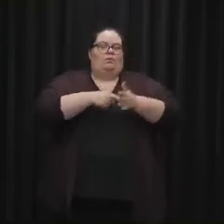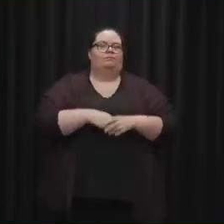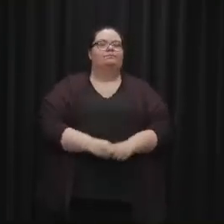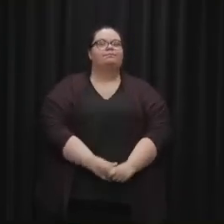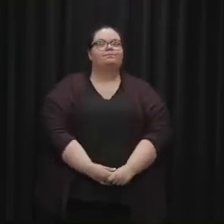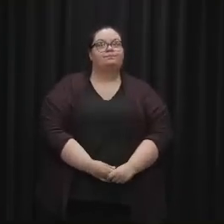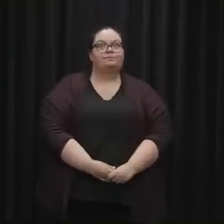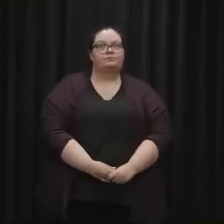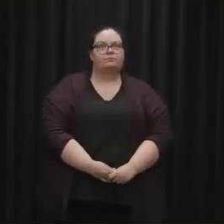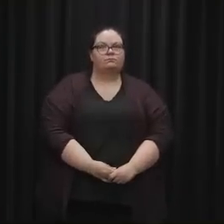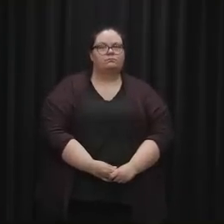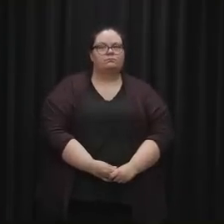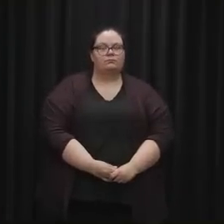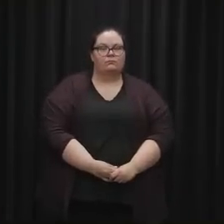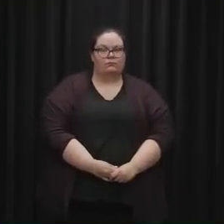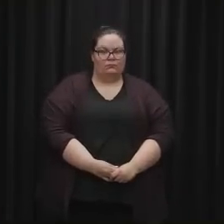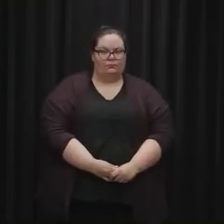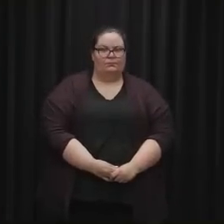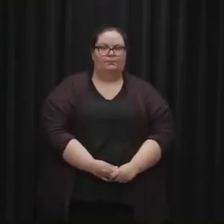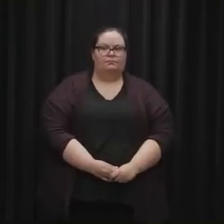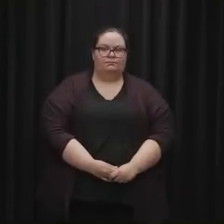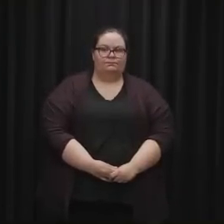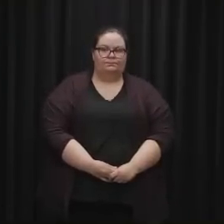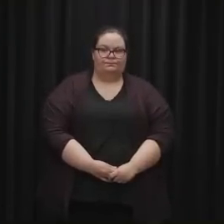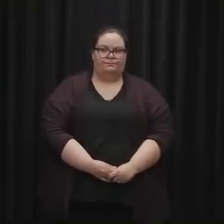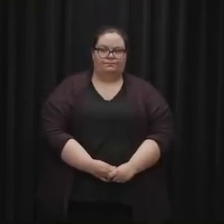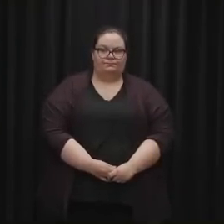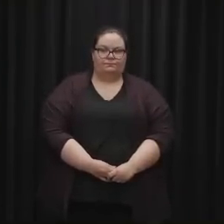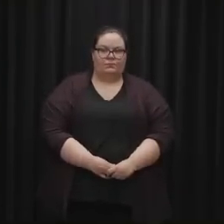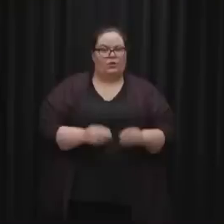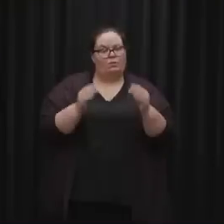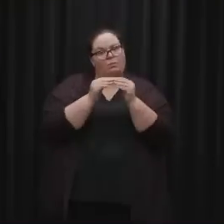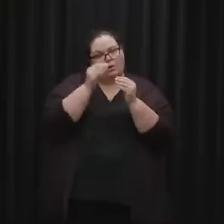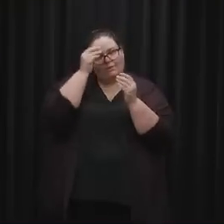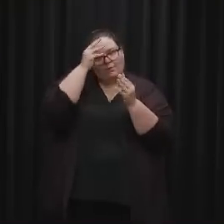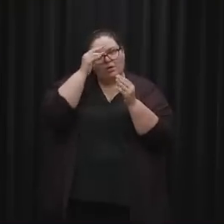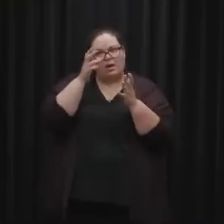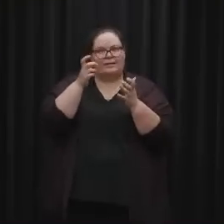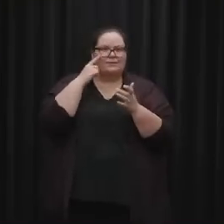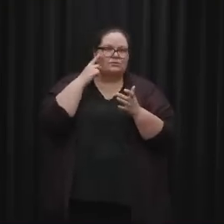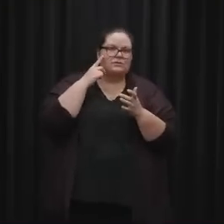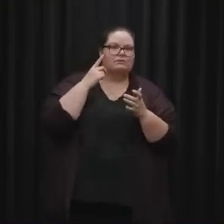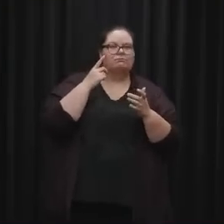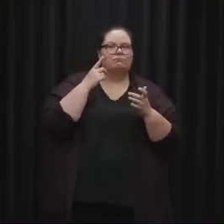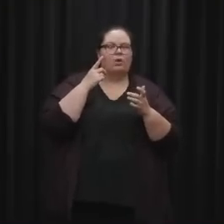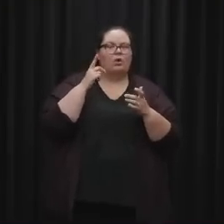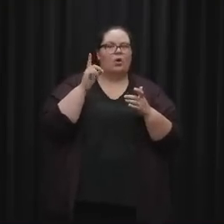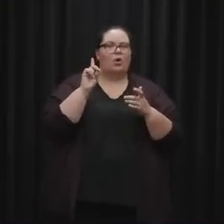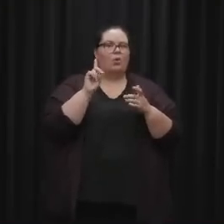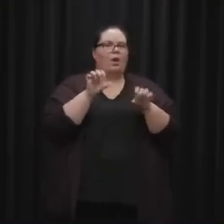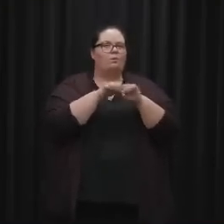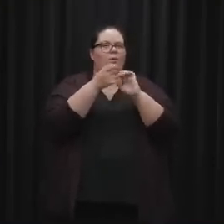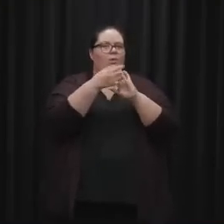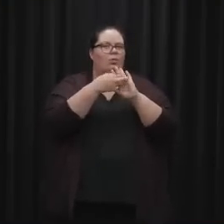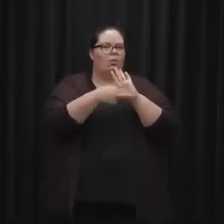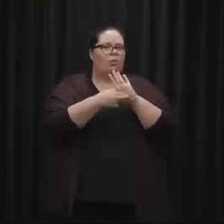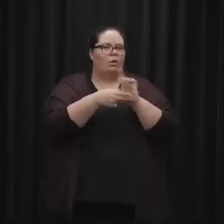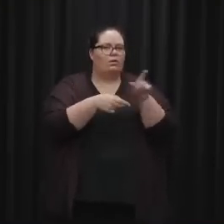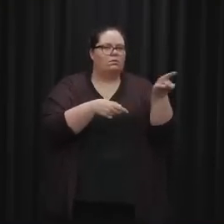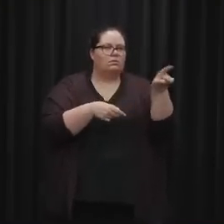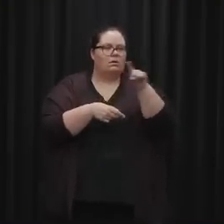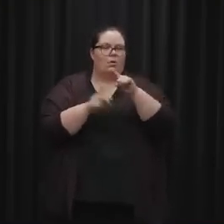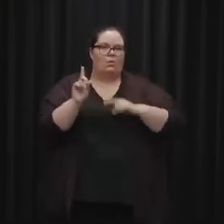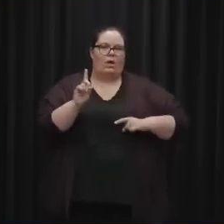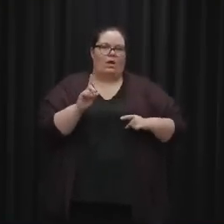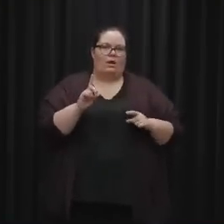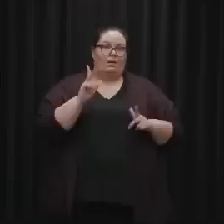the additional data that we want to collect is what infractions do we have? What are we seeing for gatherings? And we've had different,